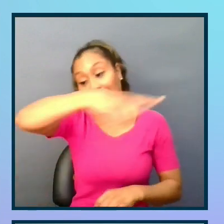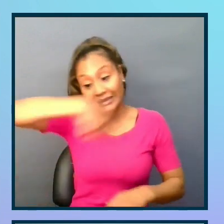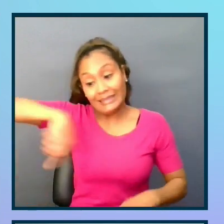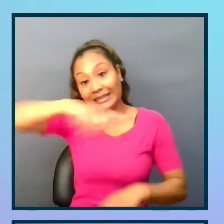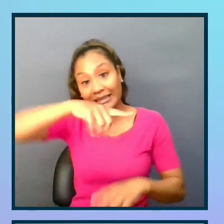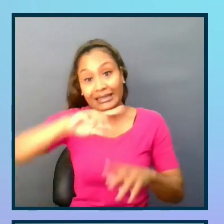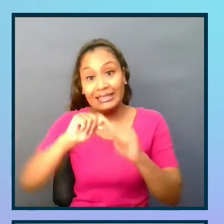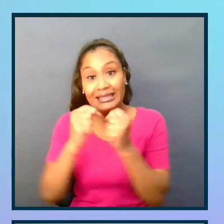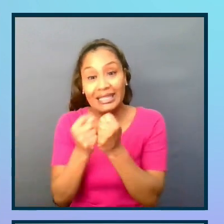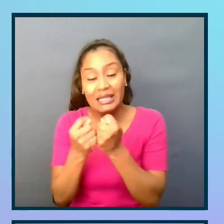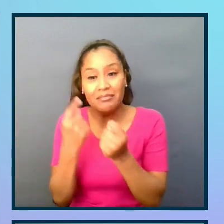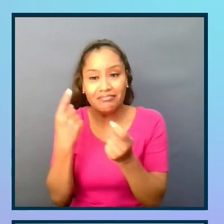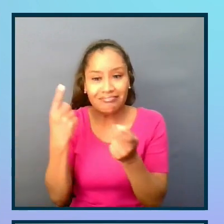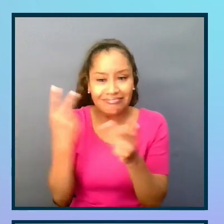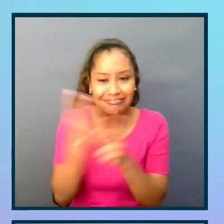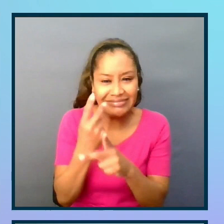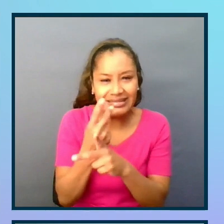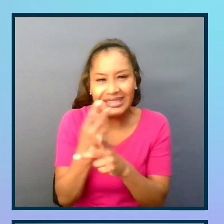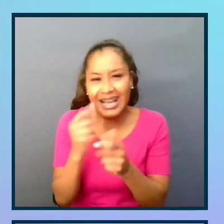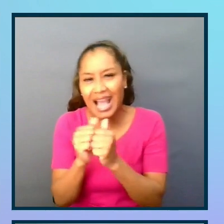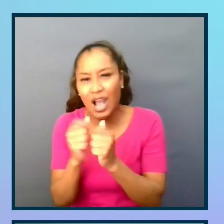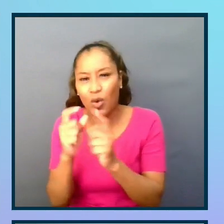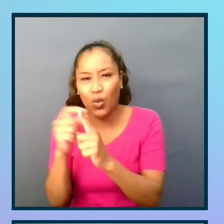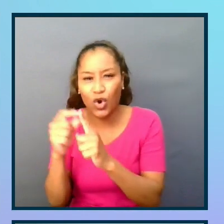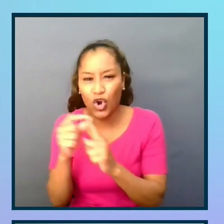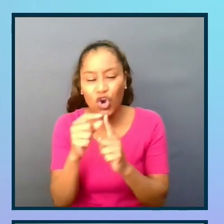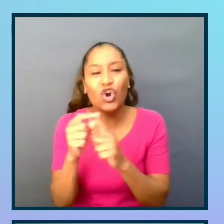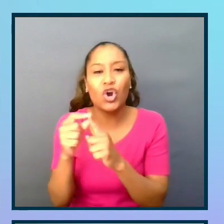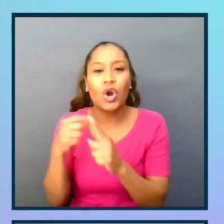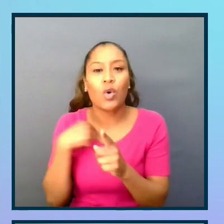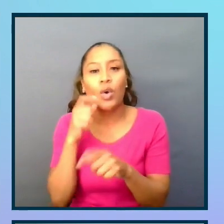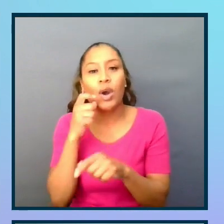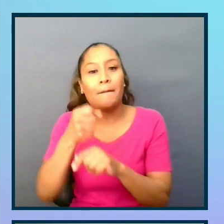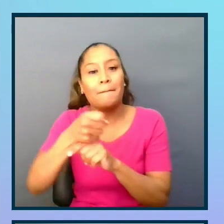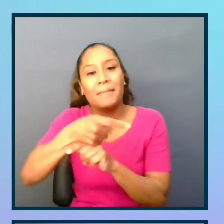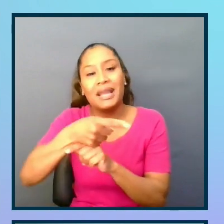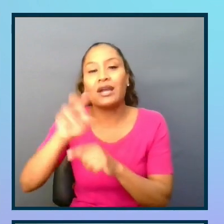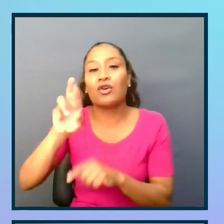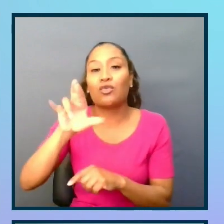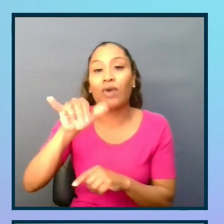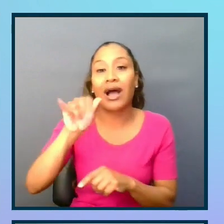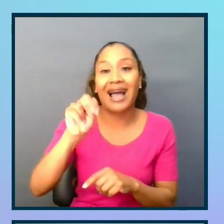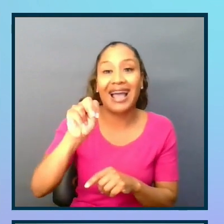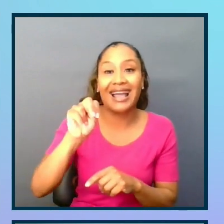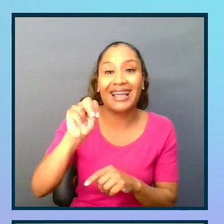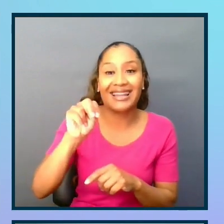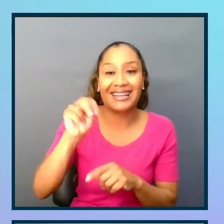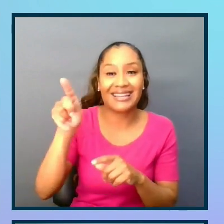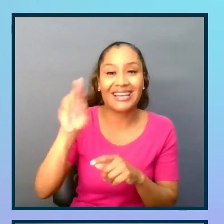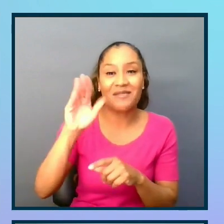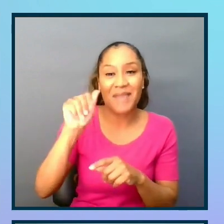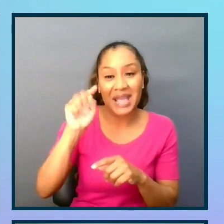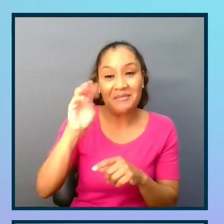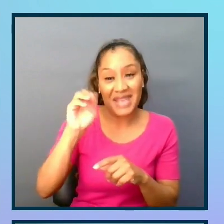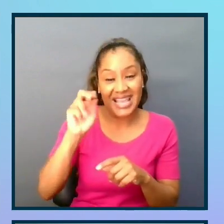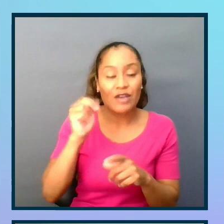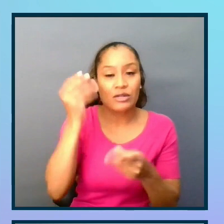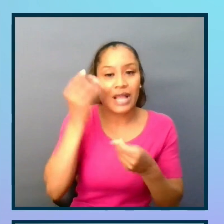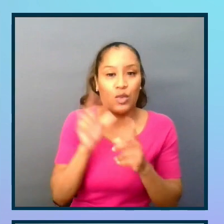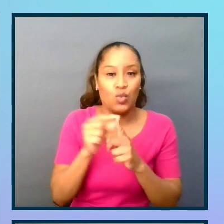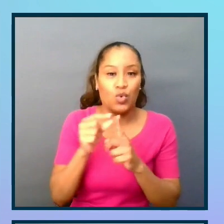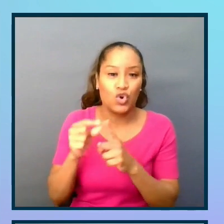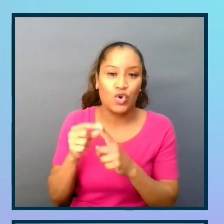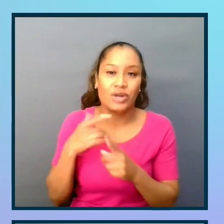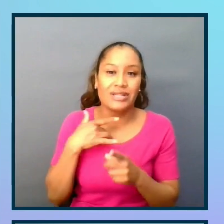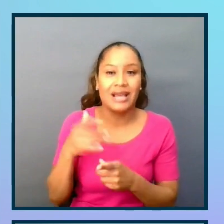rough wording there. And this might even be a time where we ping Ryan in marketing, who introduced us, to help us with the wording, because marketing usually